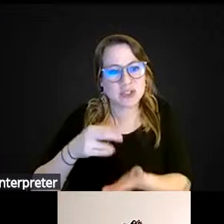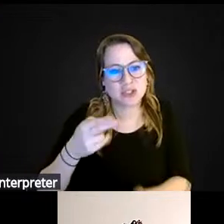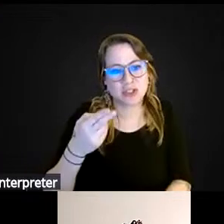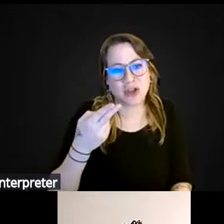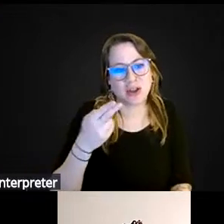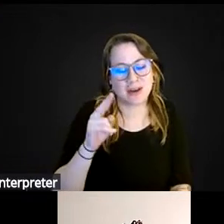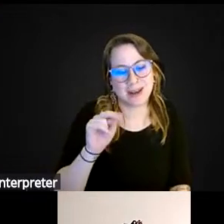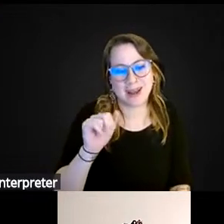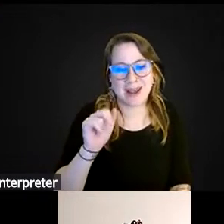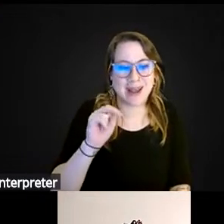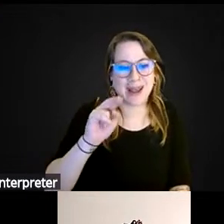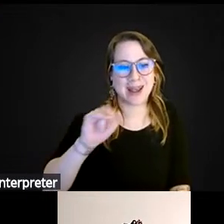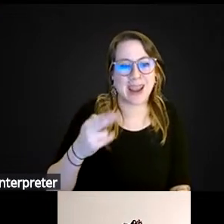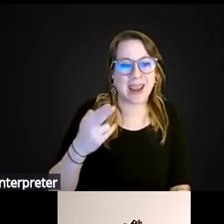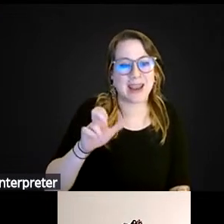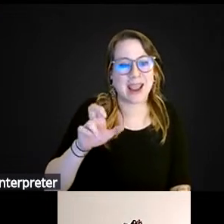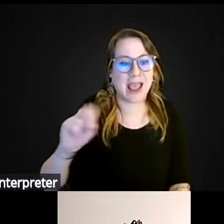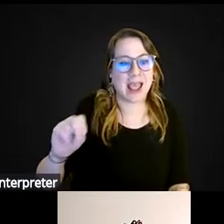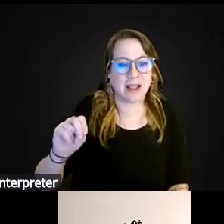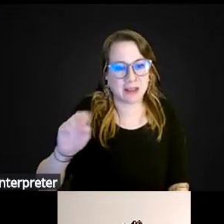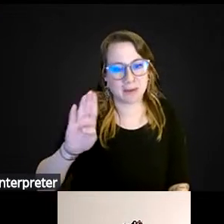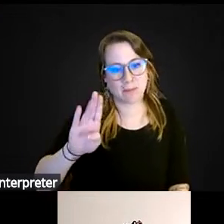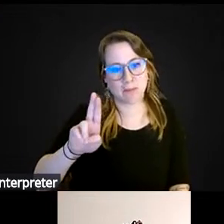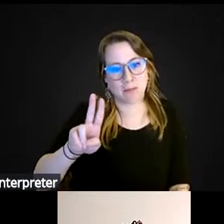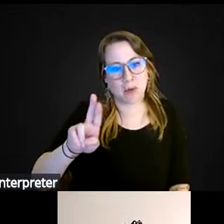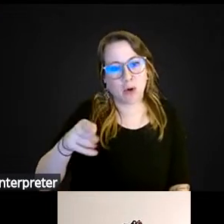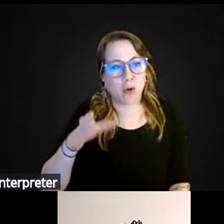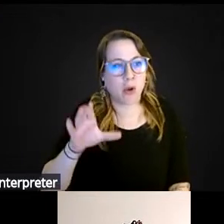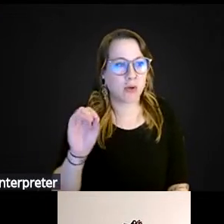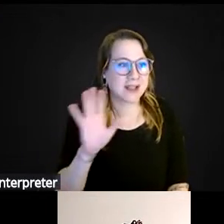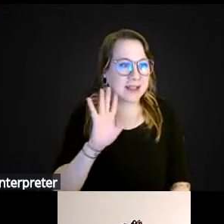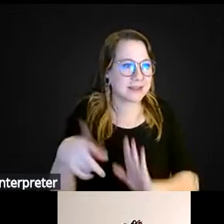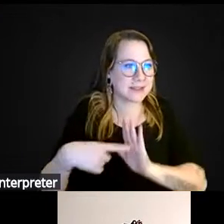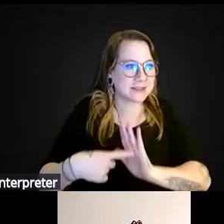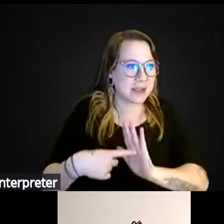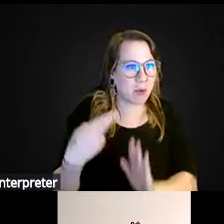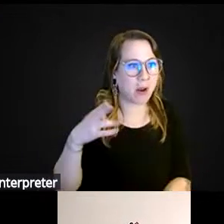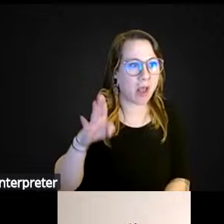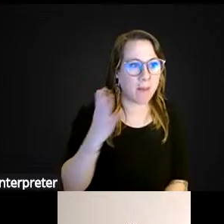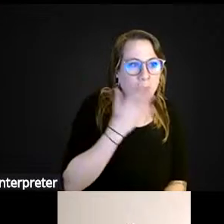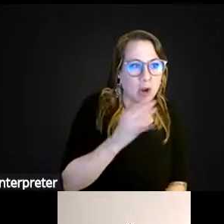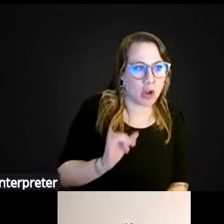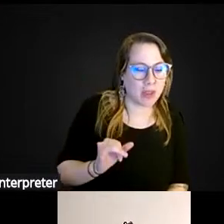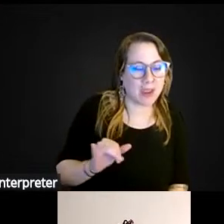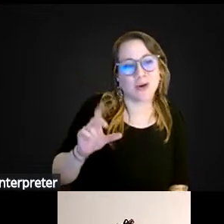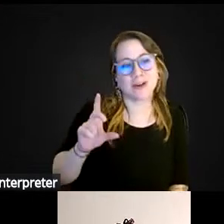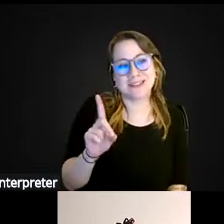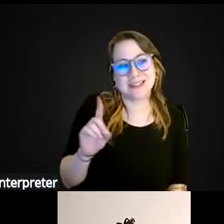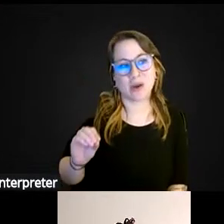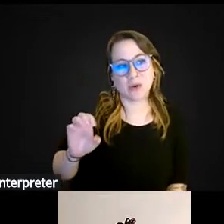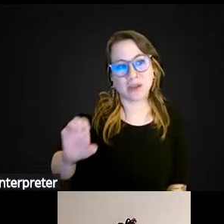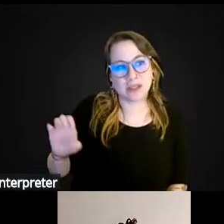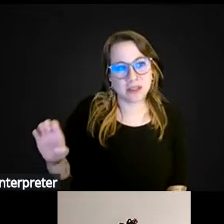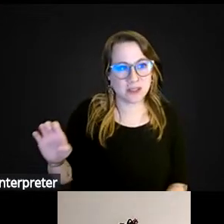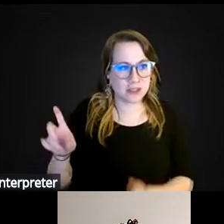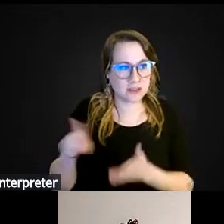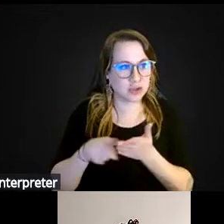example of what a hub would be. Or you can go under DOEE's website and check